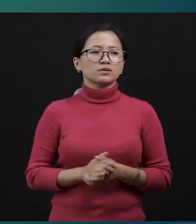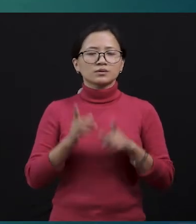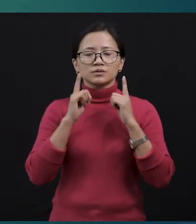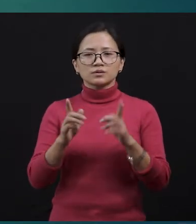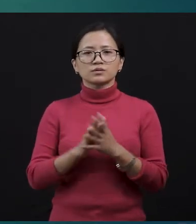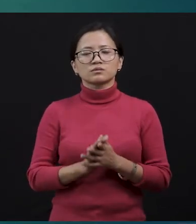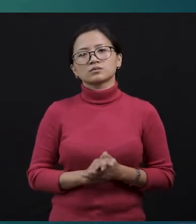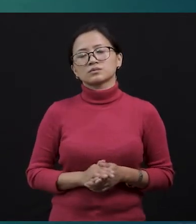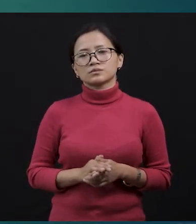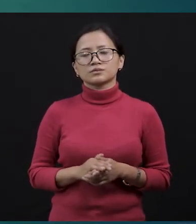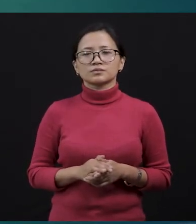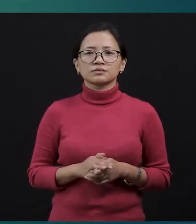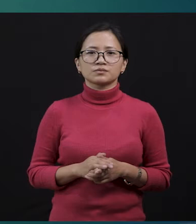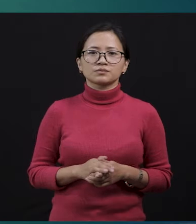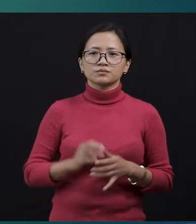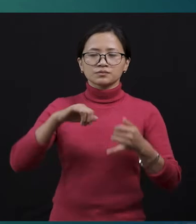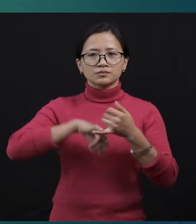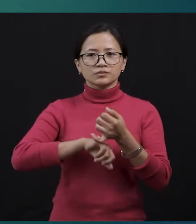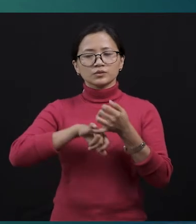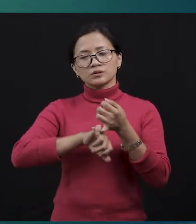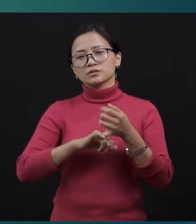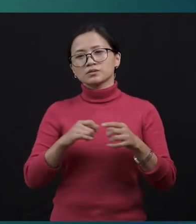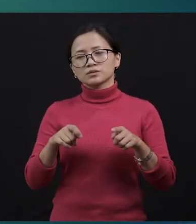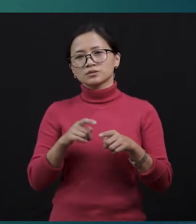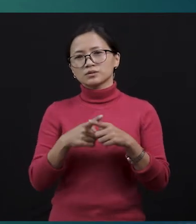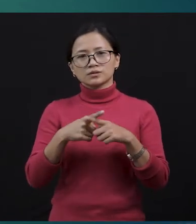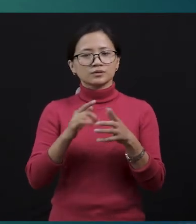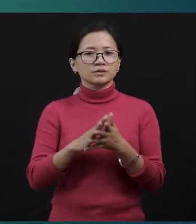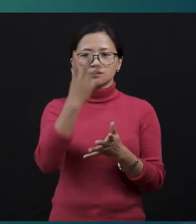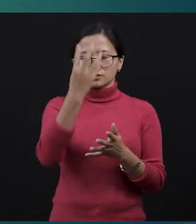But unfortunately, on a Saturday night,